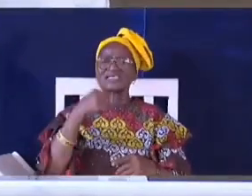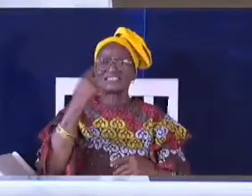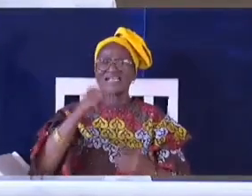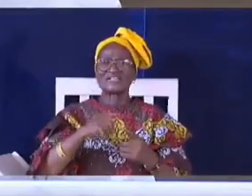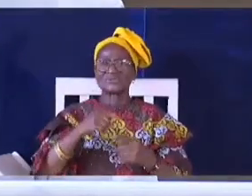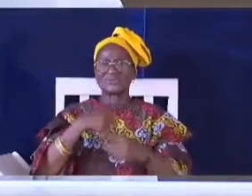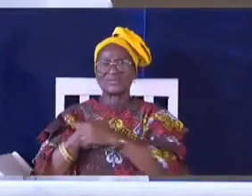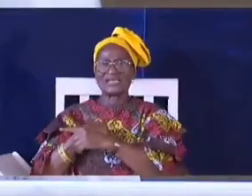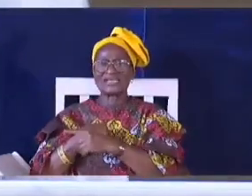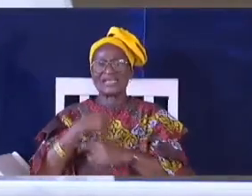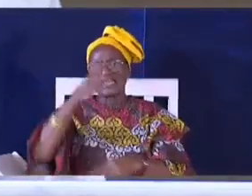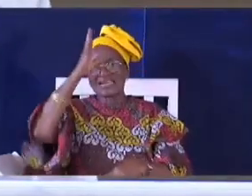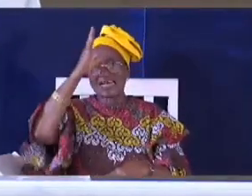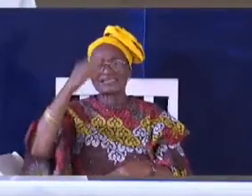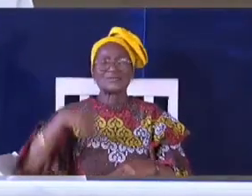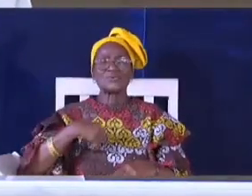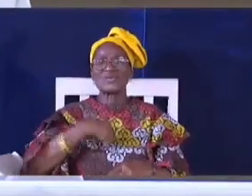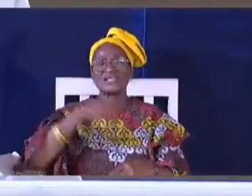know all that.